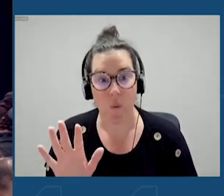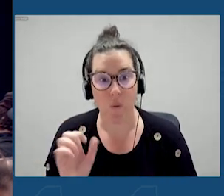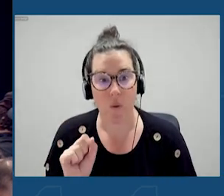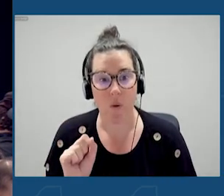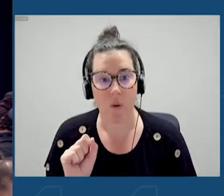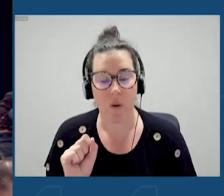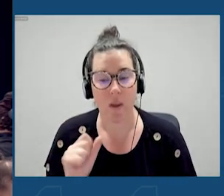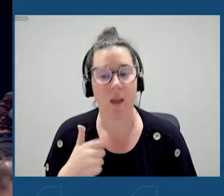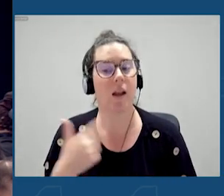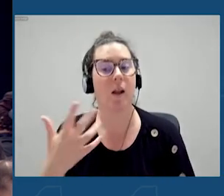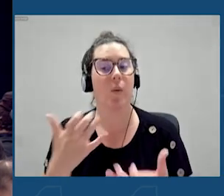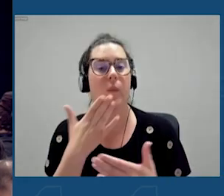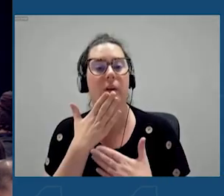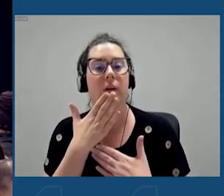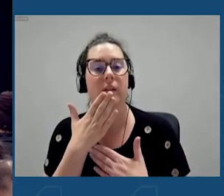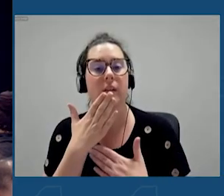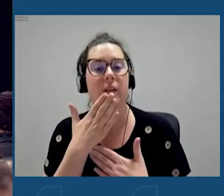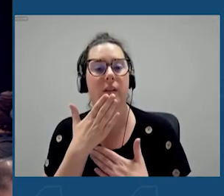And I think, I'm